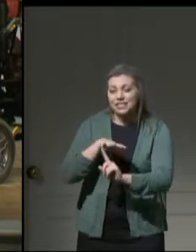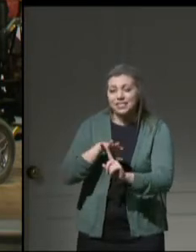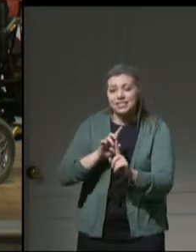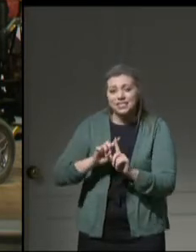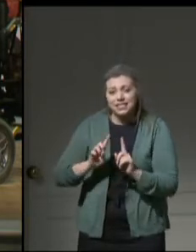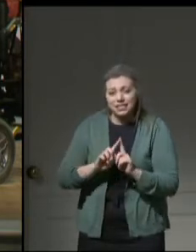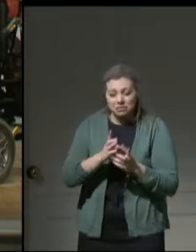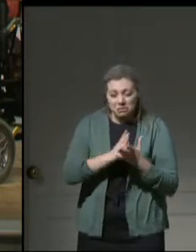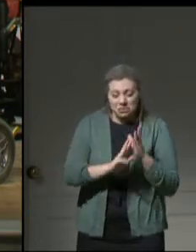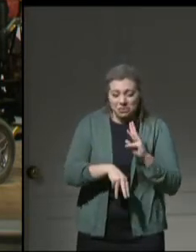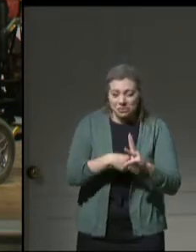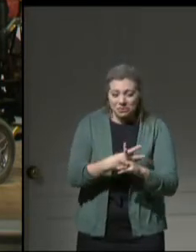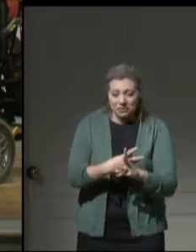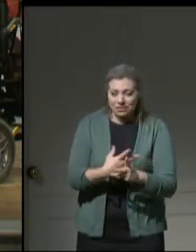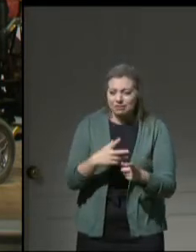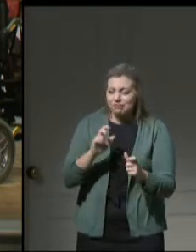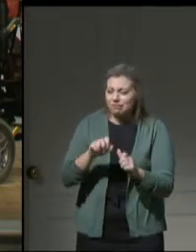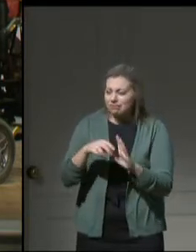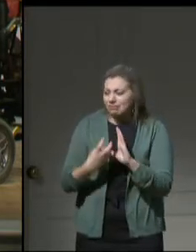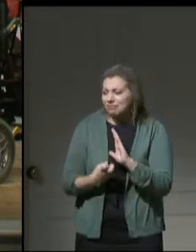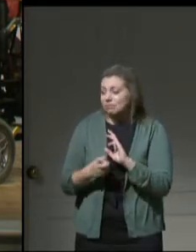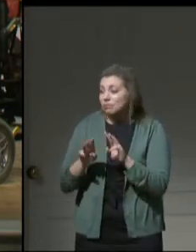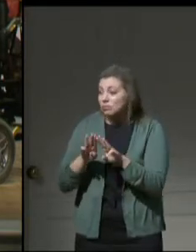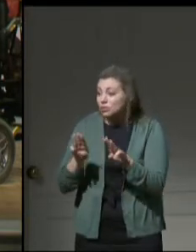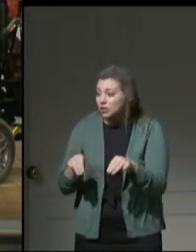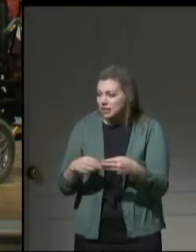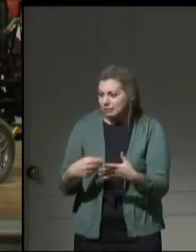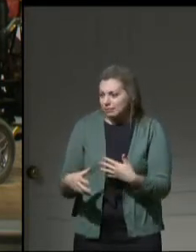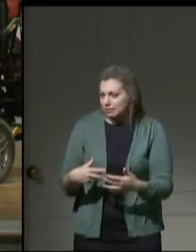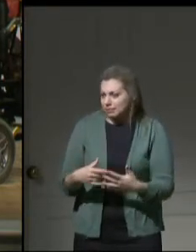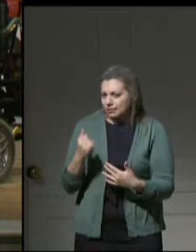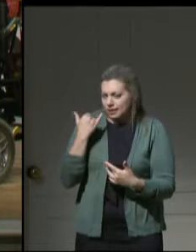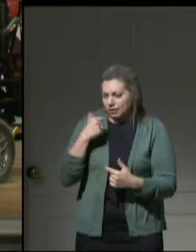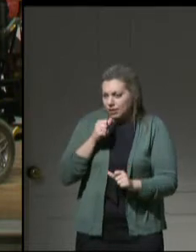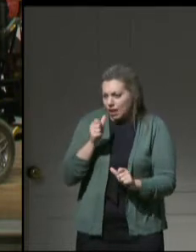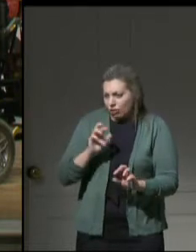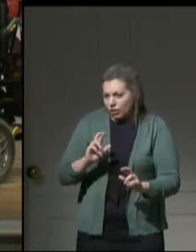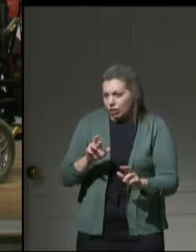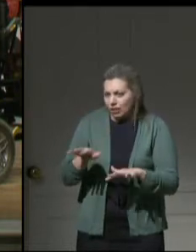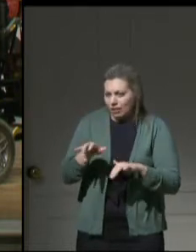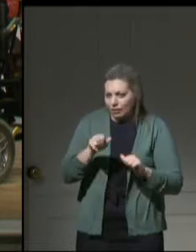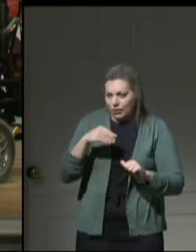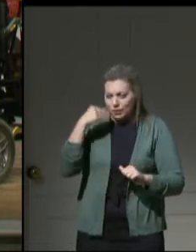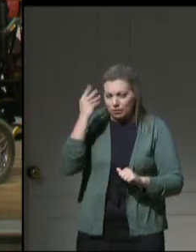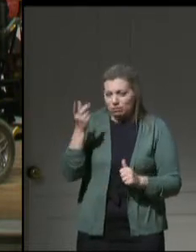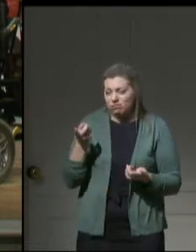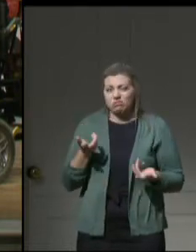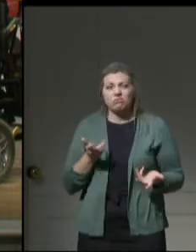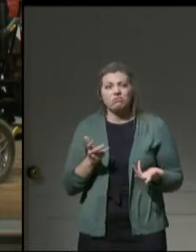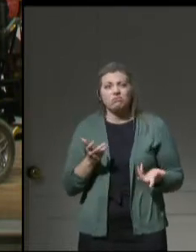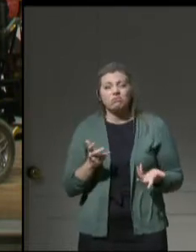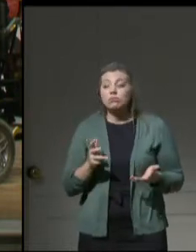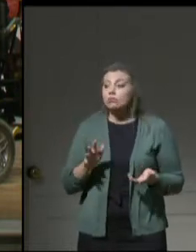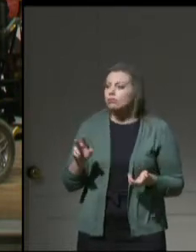a different part of the world, into a museum, even if they're not ready to leave their house or they don't want to. Yes, it's never gonna